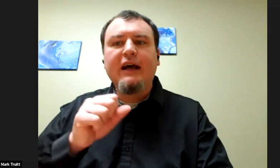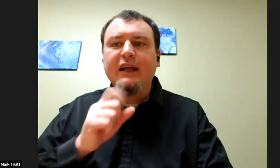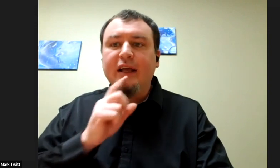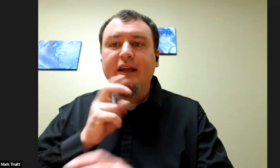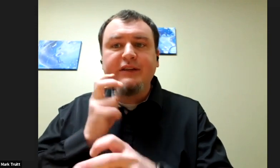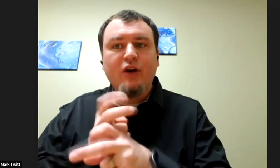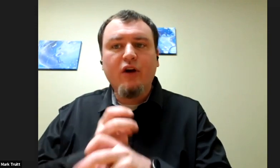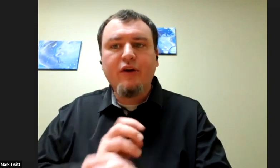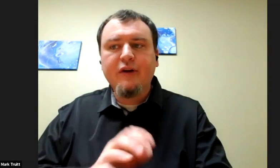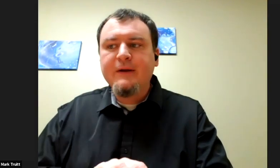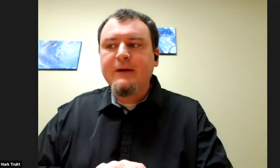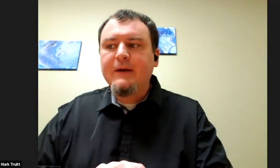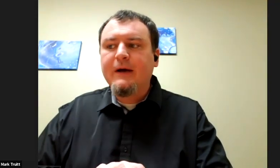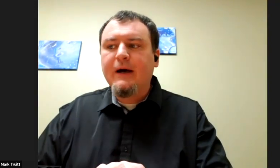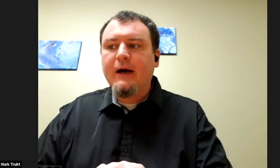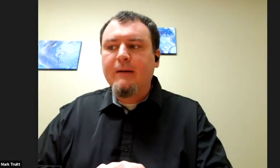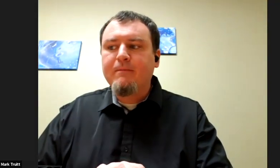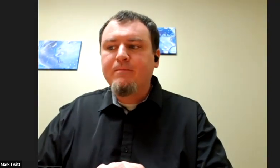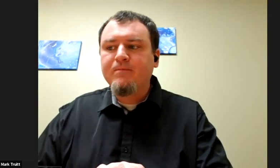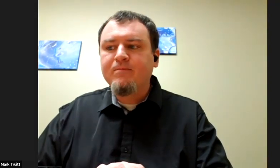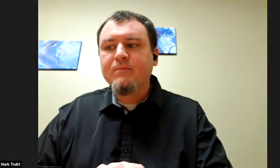But yeah, it is hard.